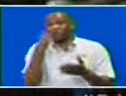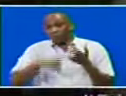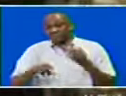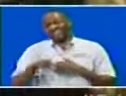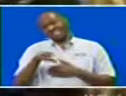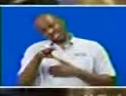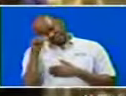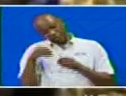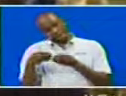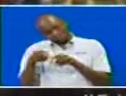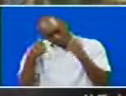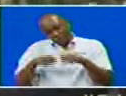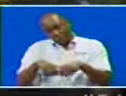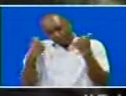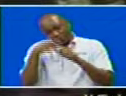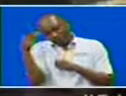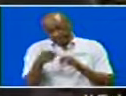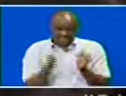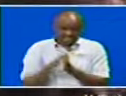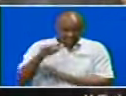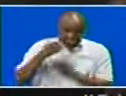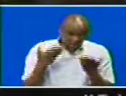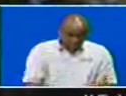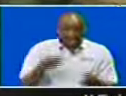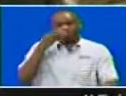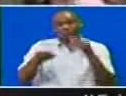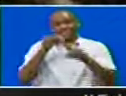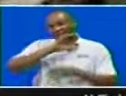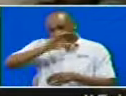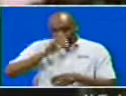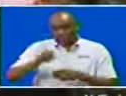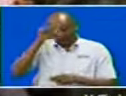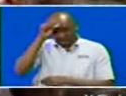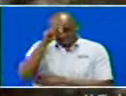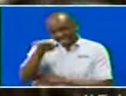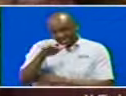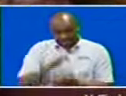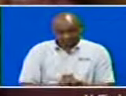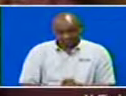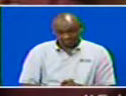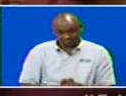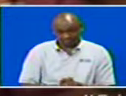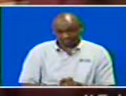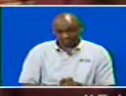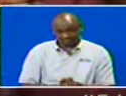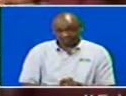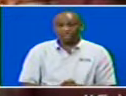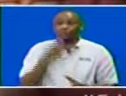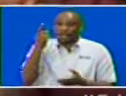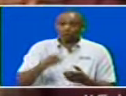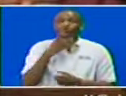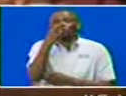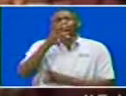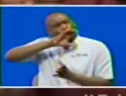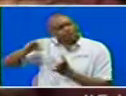electoral malpractice surrounding the gubernatorial race in Busia County emerged. How can you tell me two constituencies